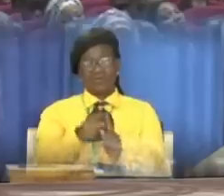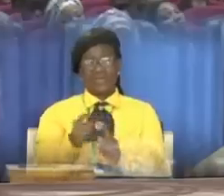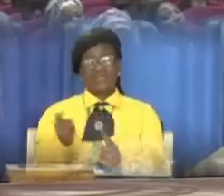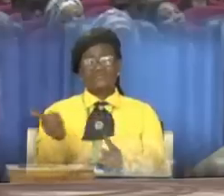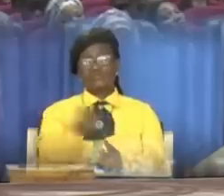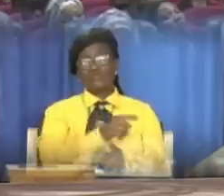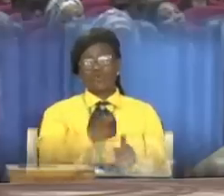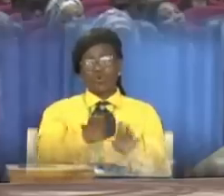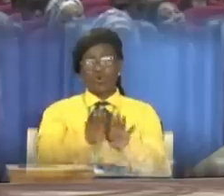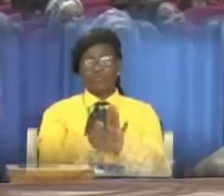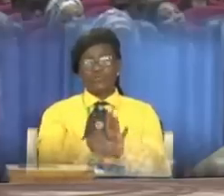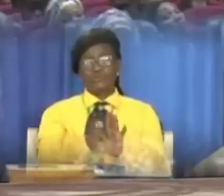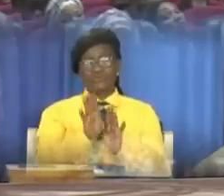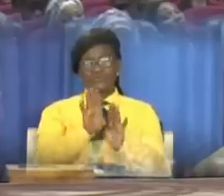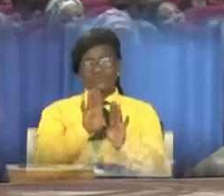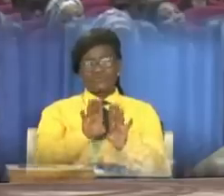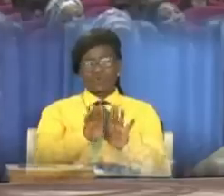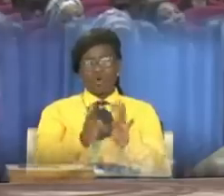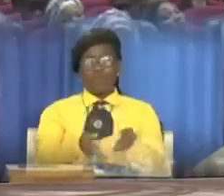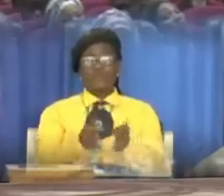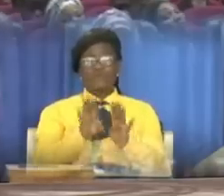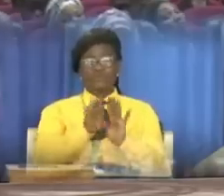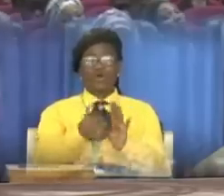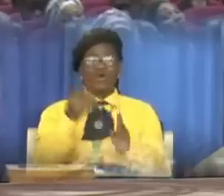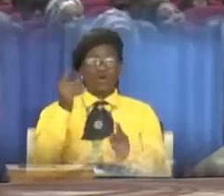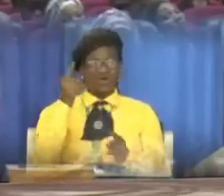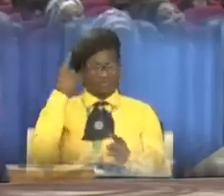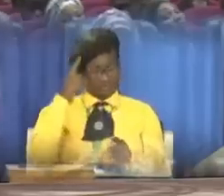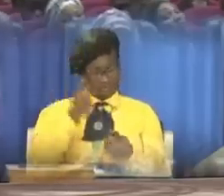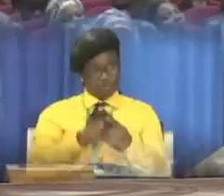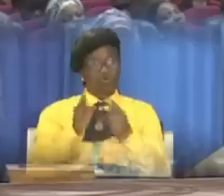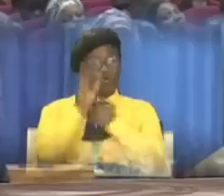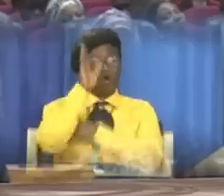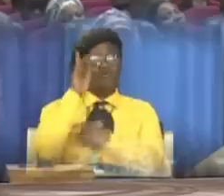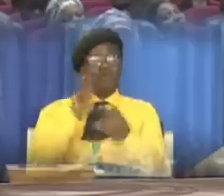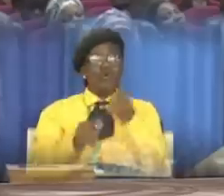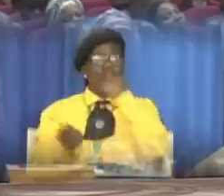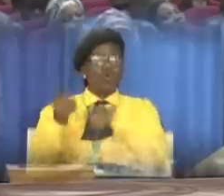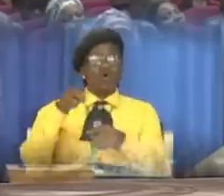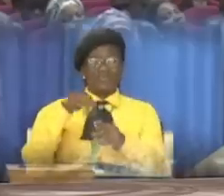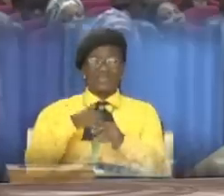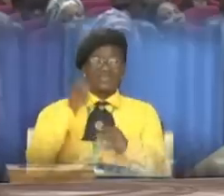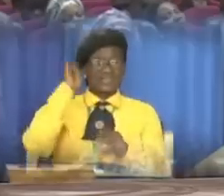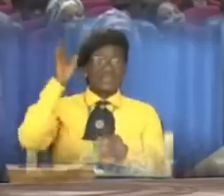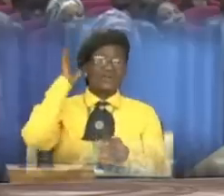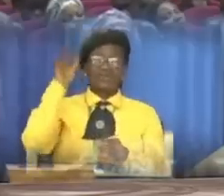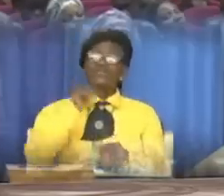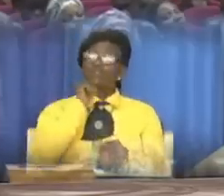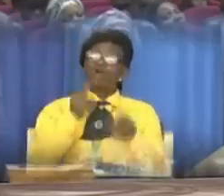to come in, he will not come in empty-handed.